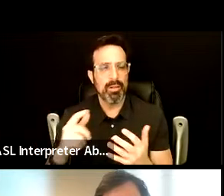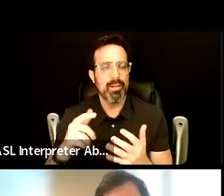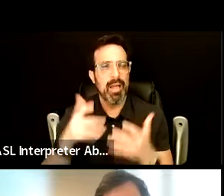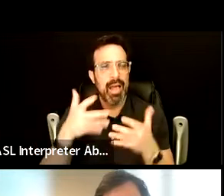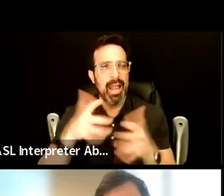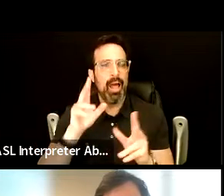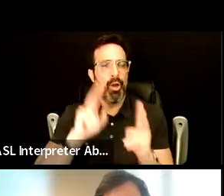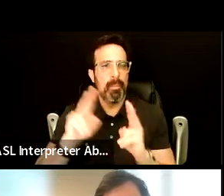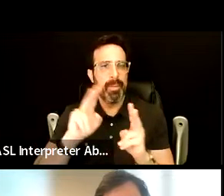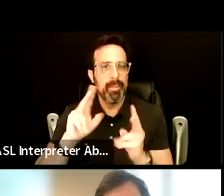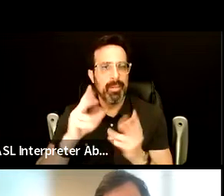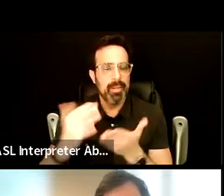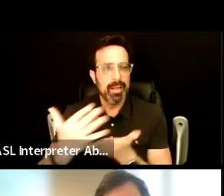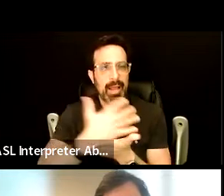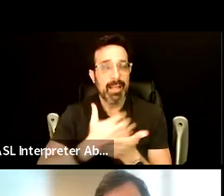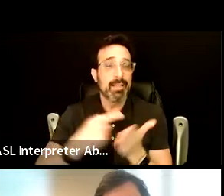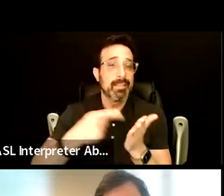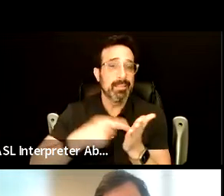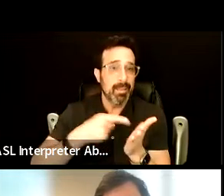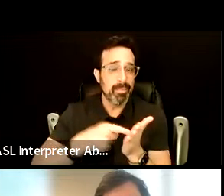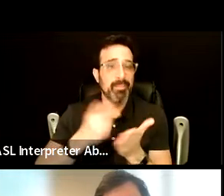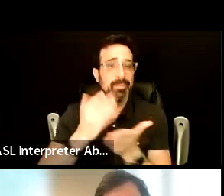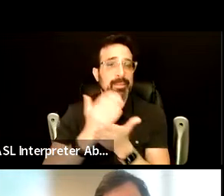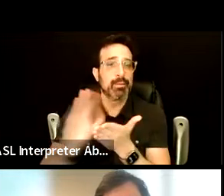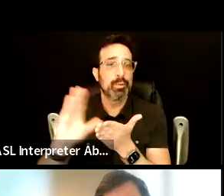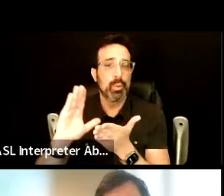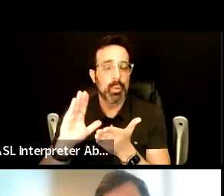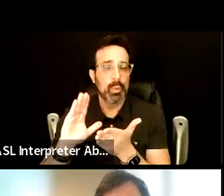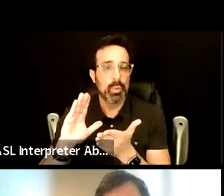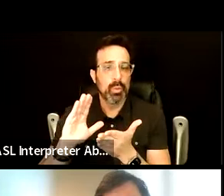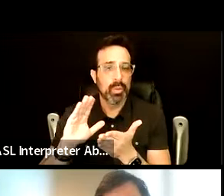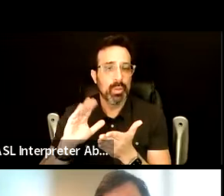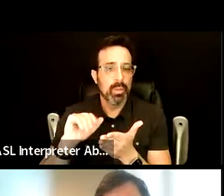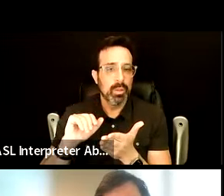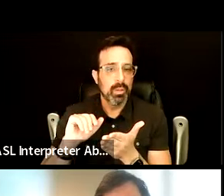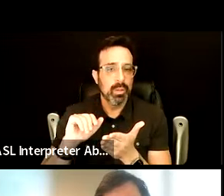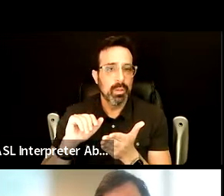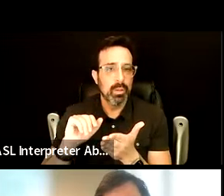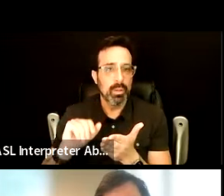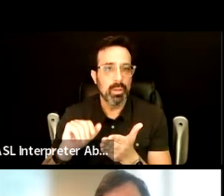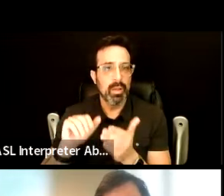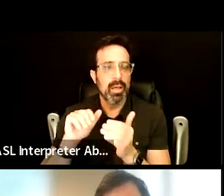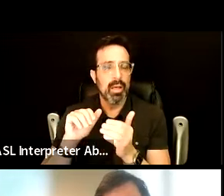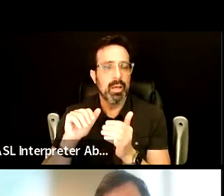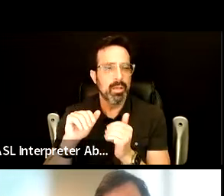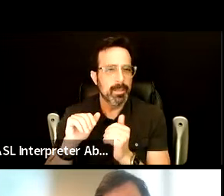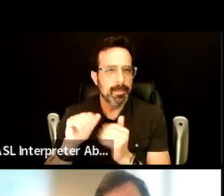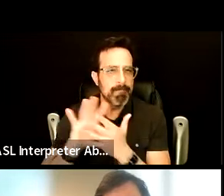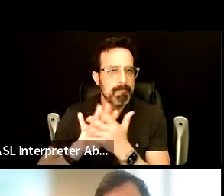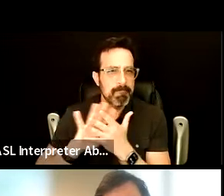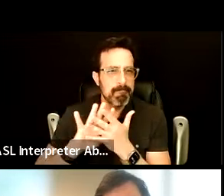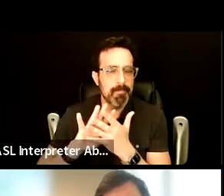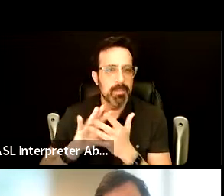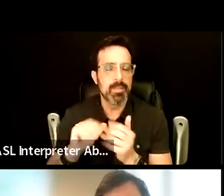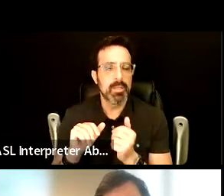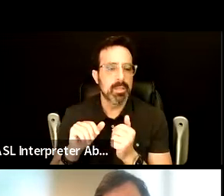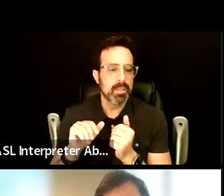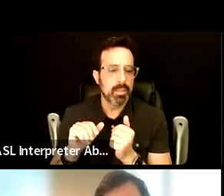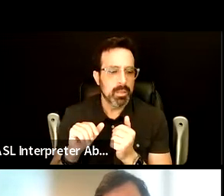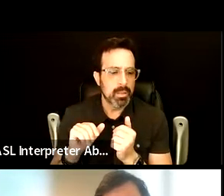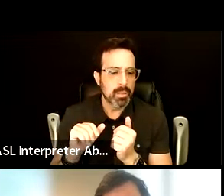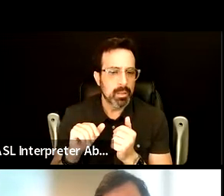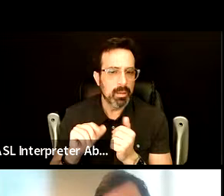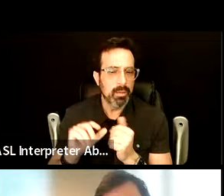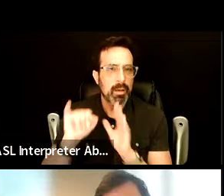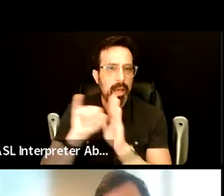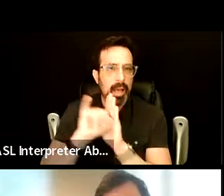be collected, which can sometimes exclude the concept of bike ped, and then how has that been flexibly used in other places versus not? So we can start to identify